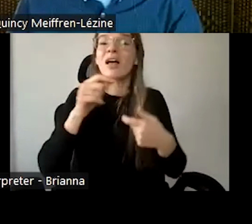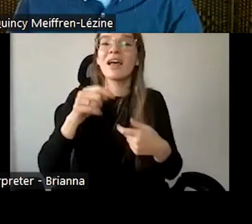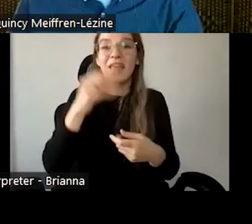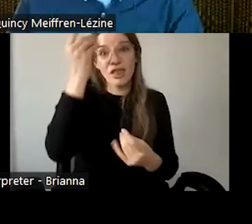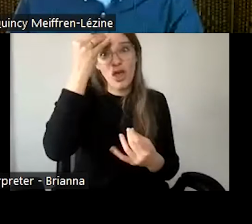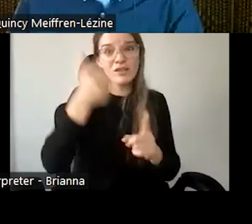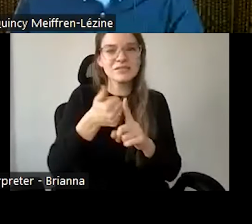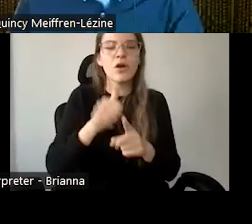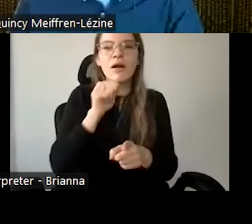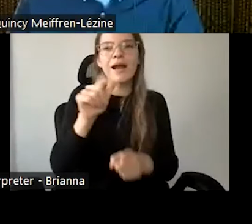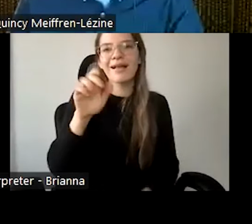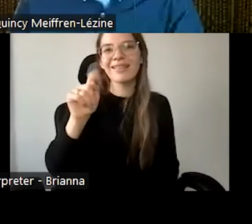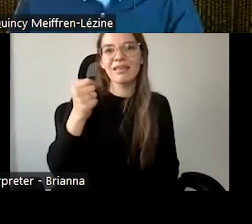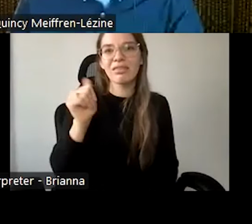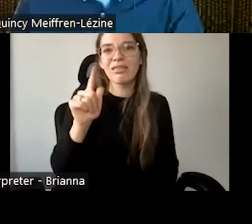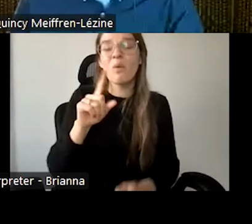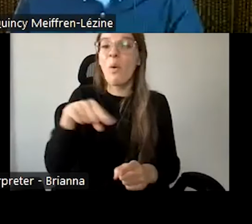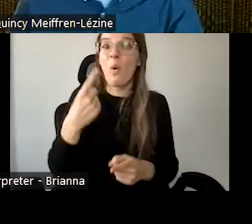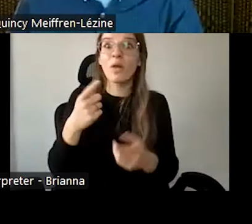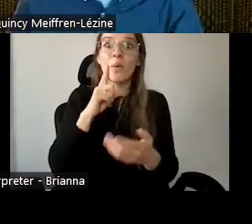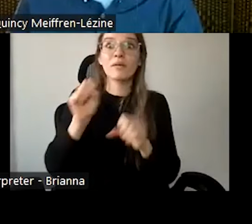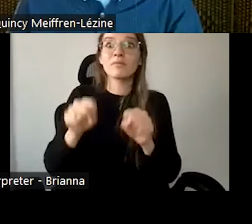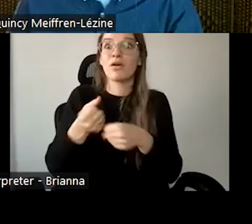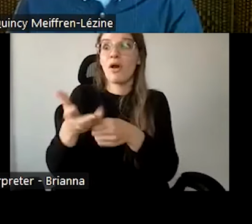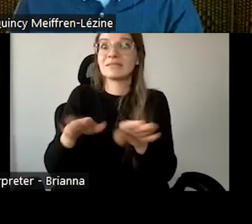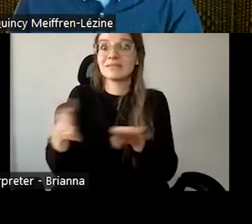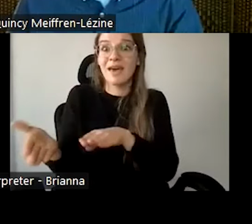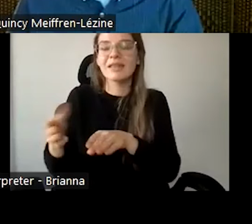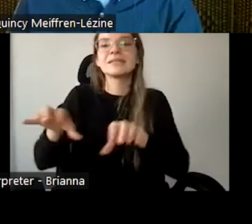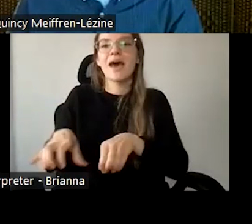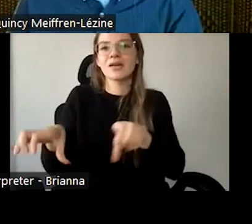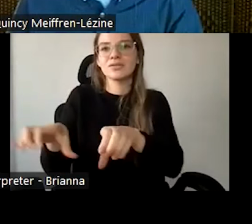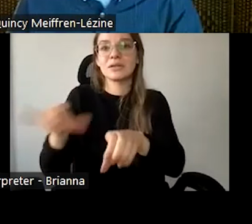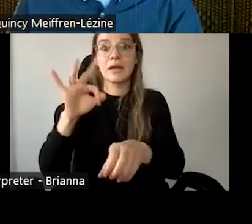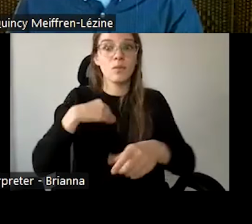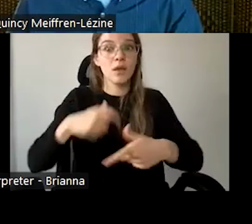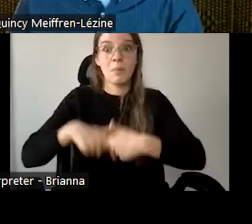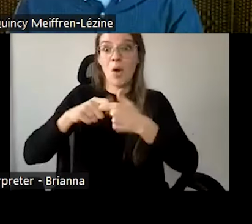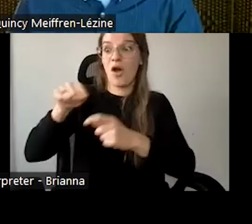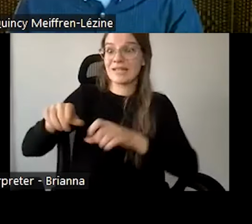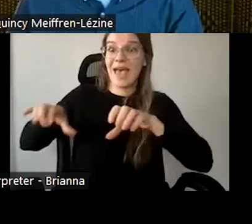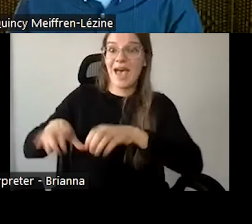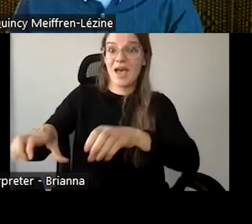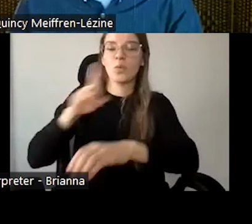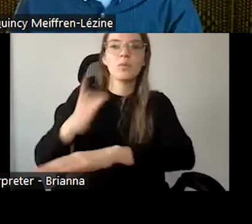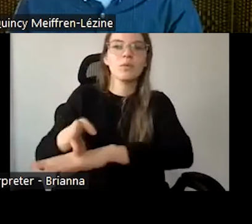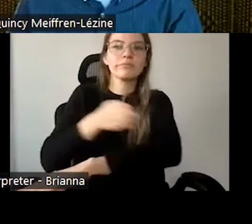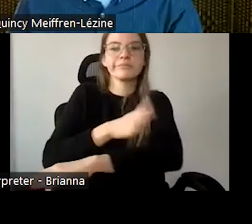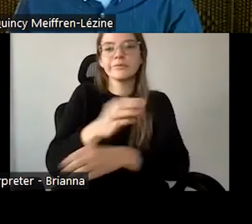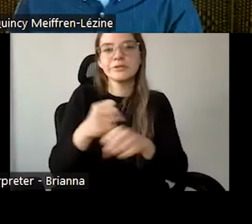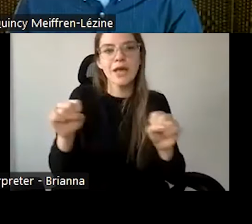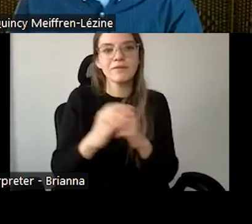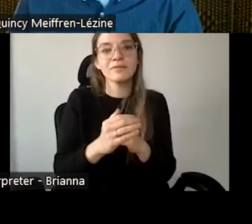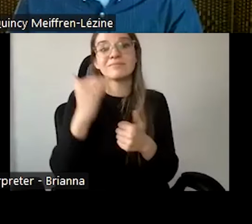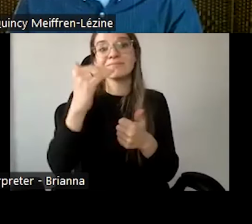their actions. So if we could pause their action, we've increased their safety. The next thing is distraction or